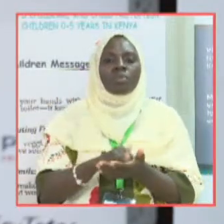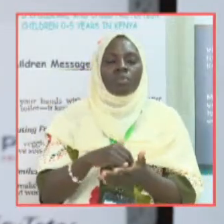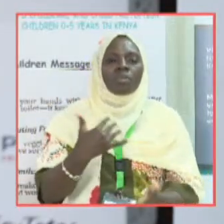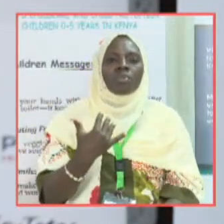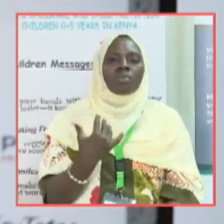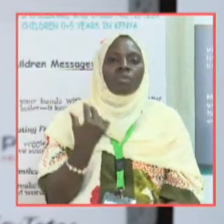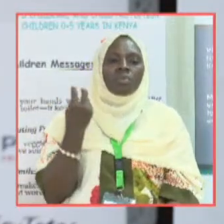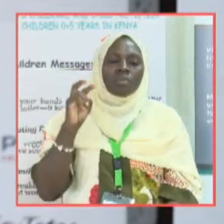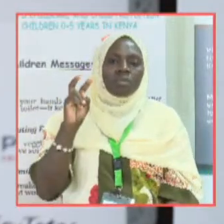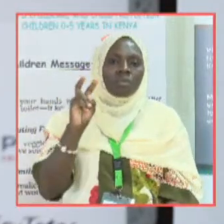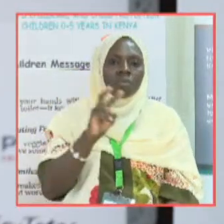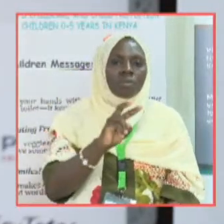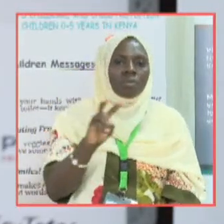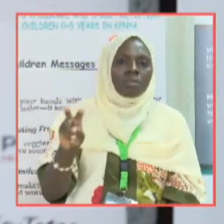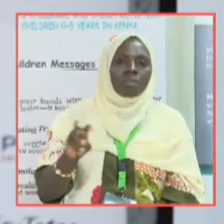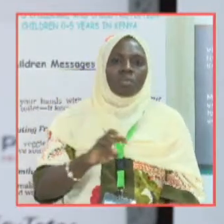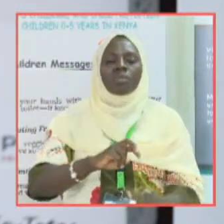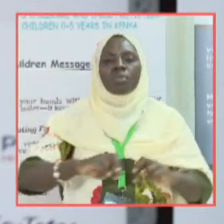went to, because that's what